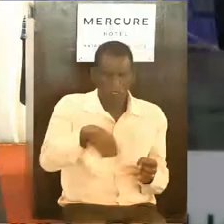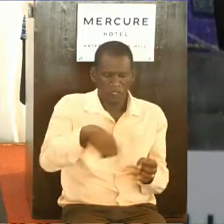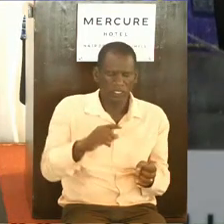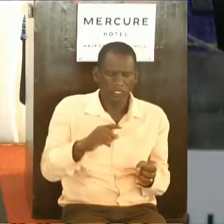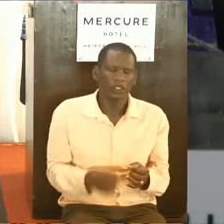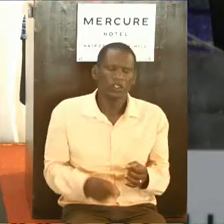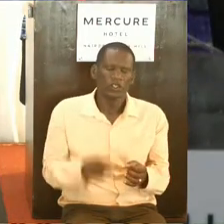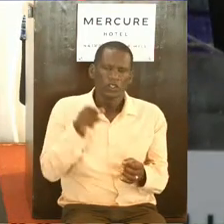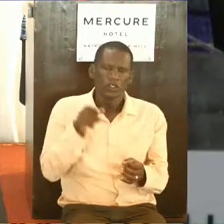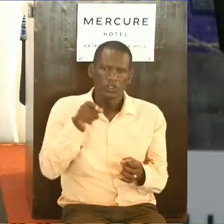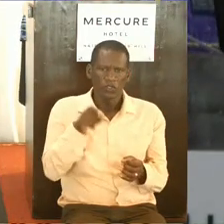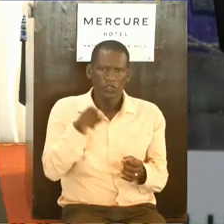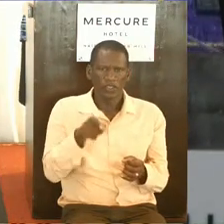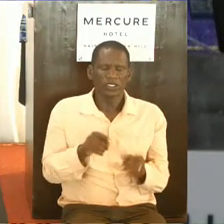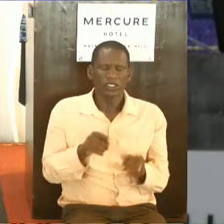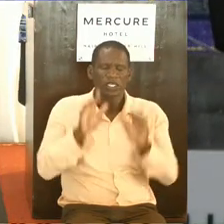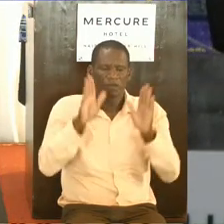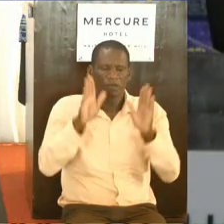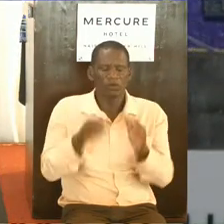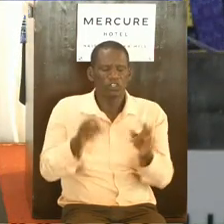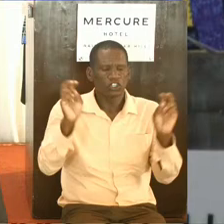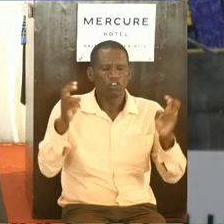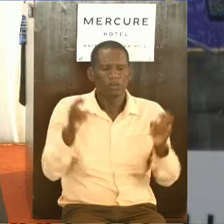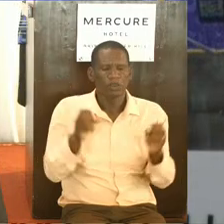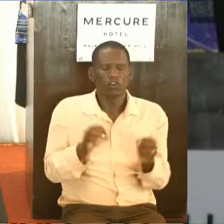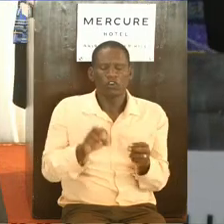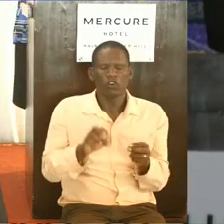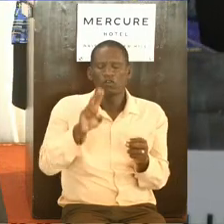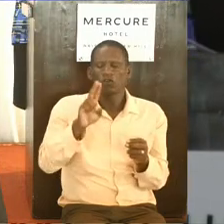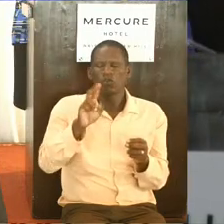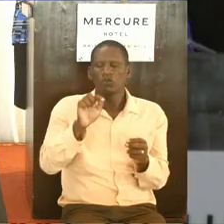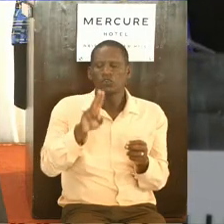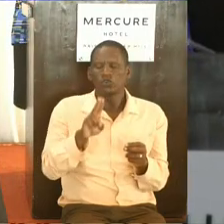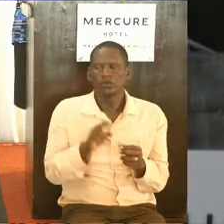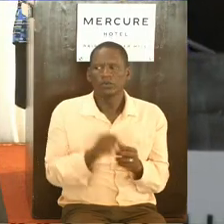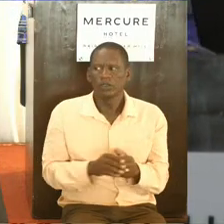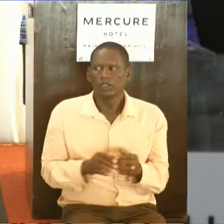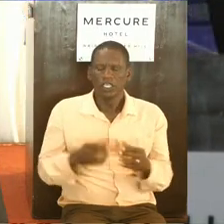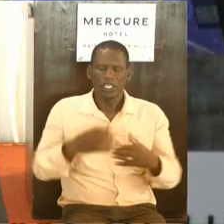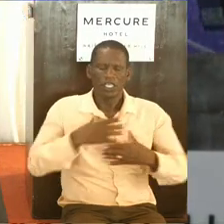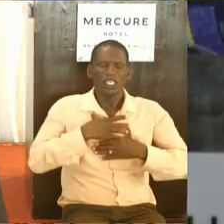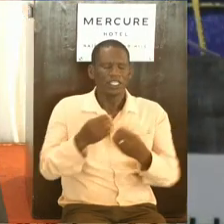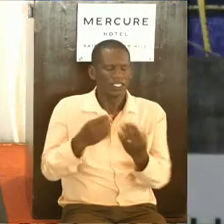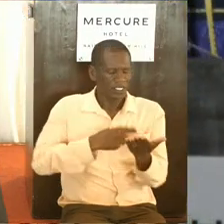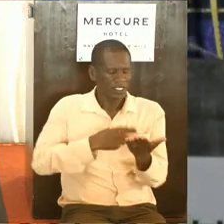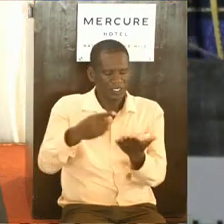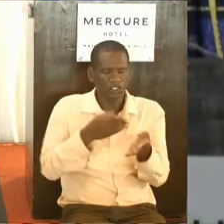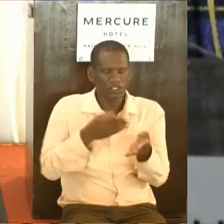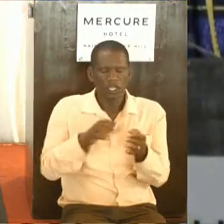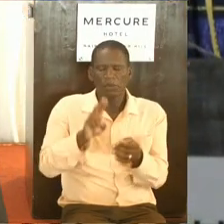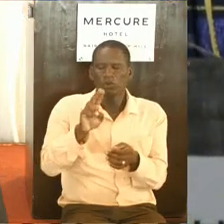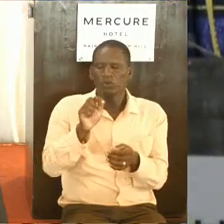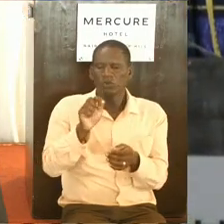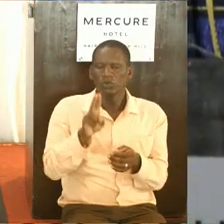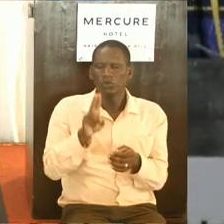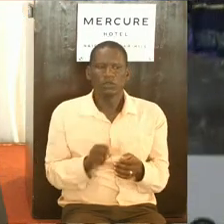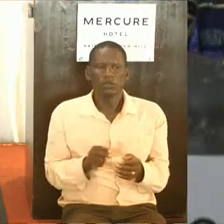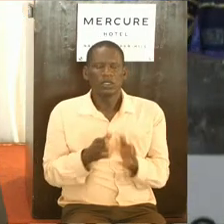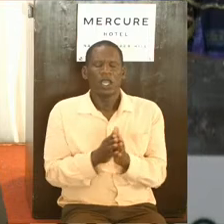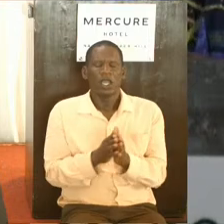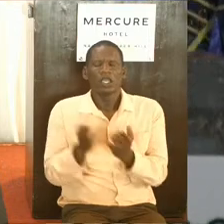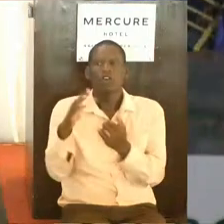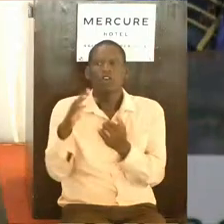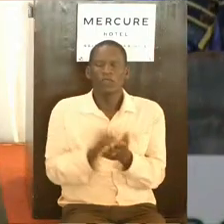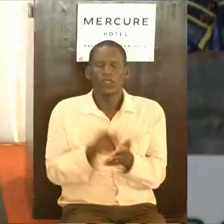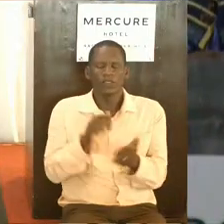uh to this very important topic on utu very interesting discussion and I